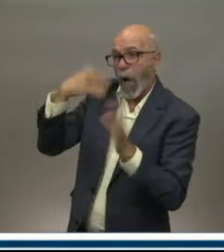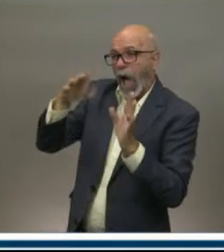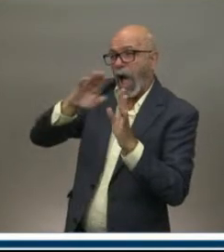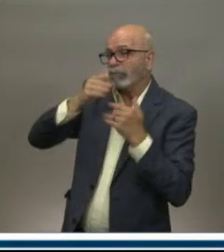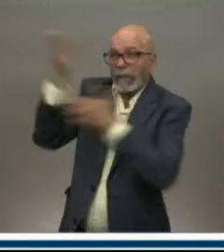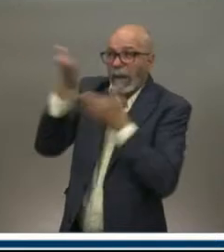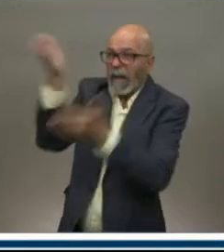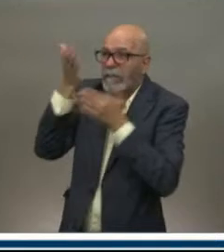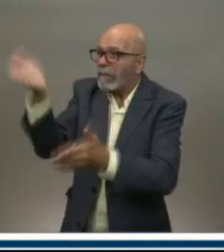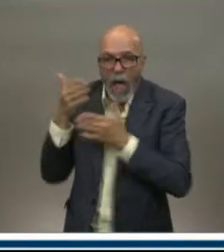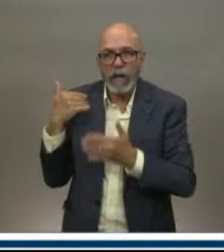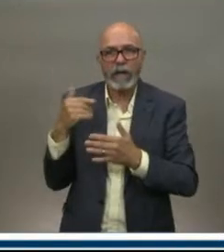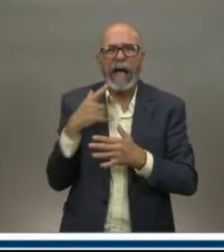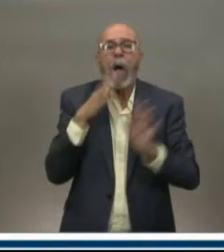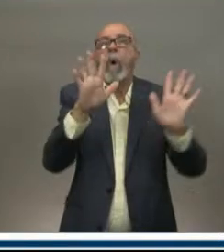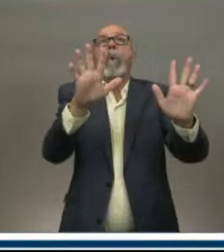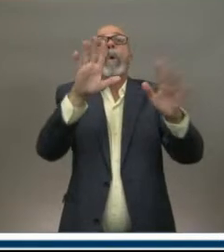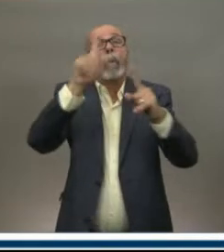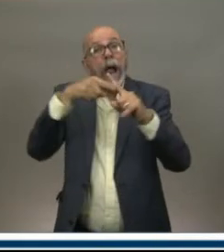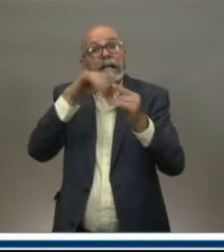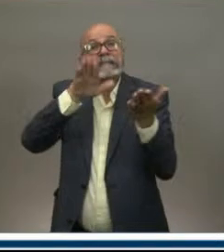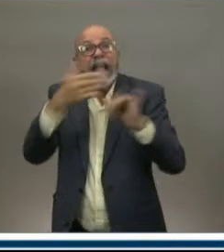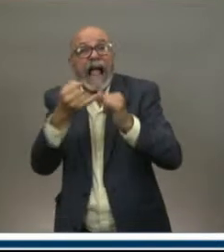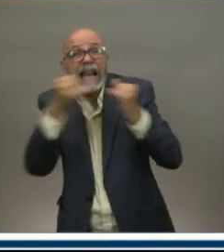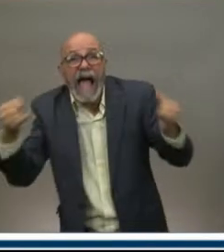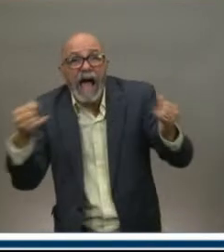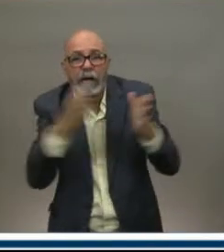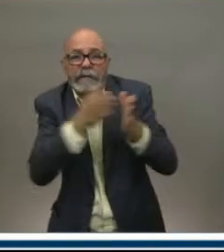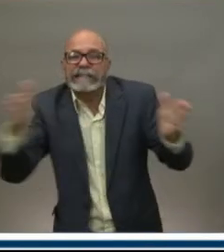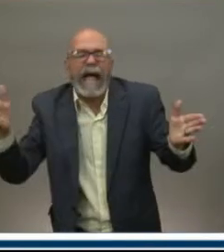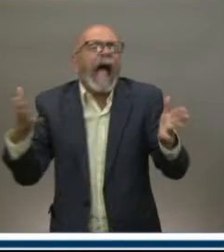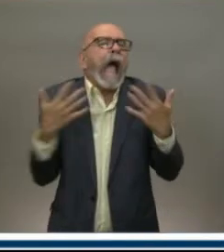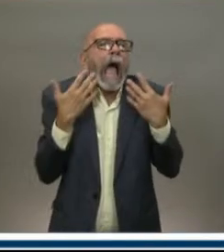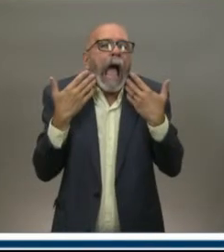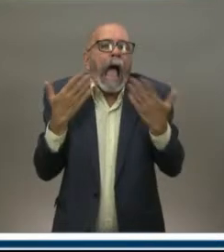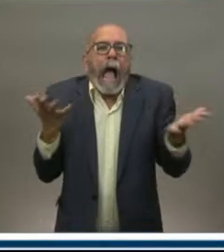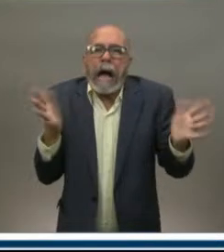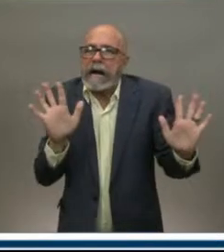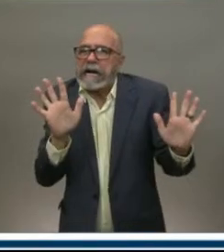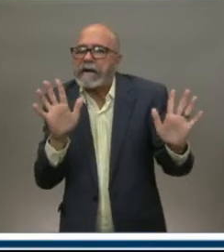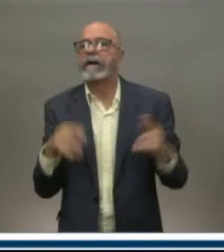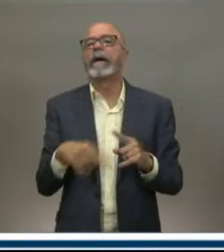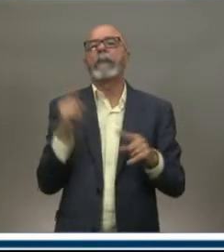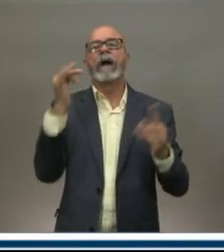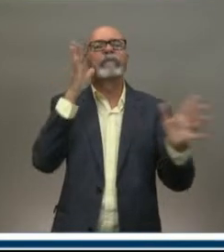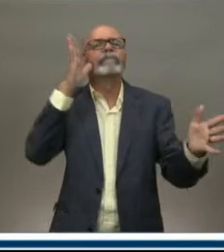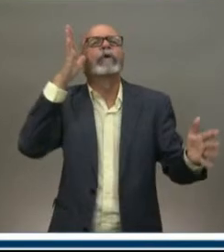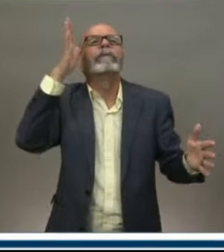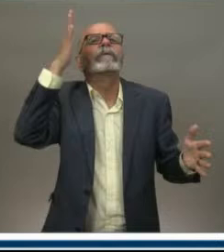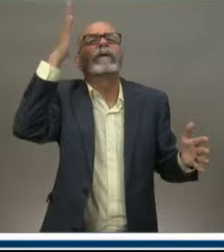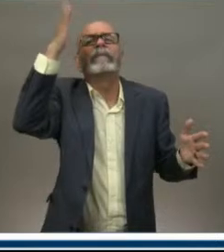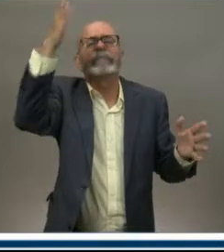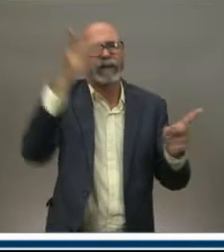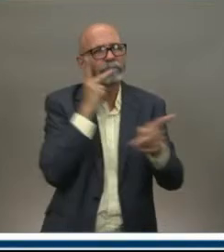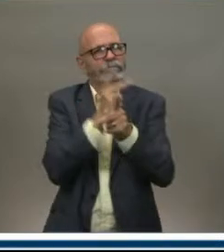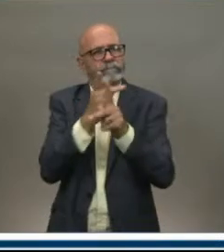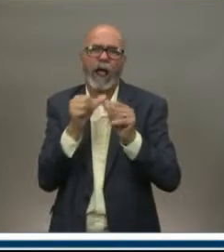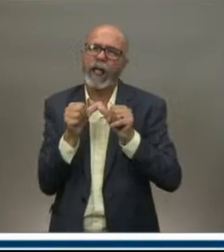deadline. Some of the items, particularly the longer-term items, which gets into the area of